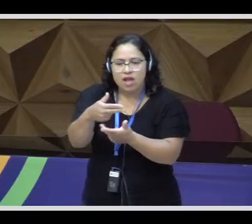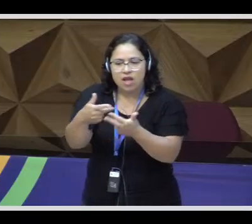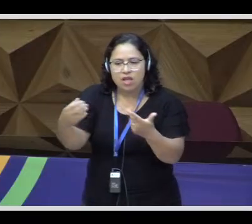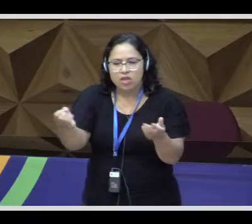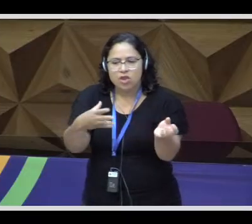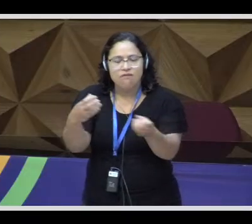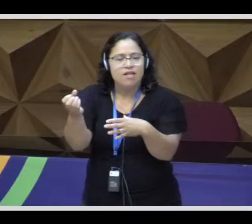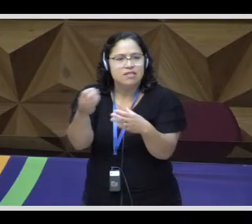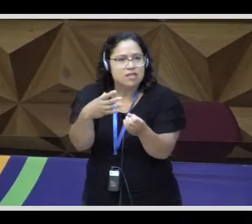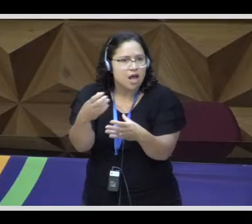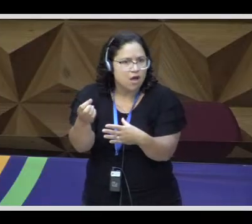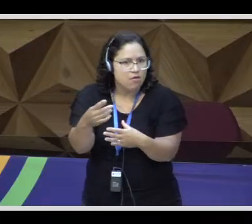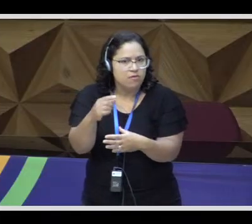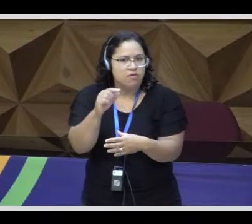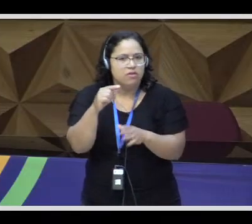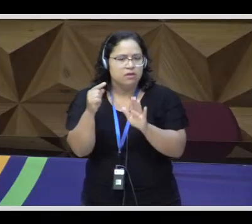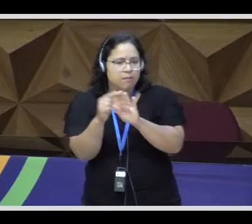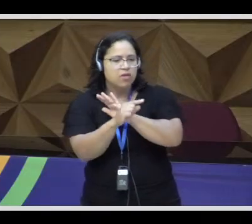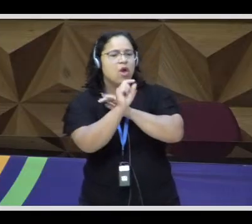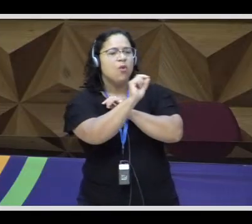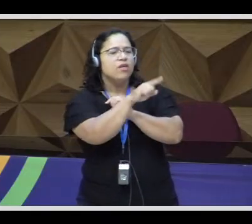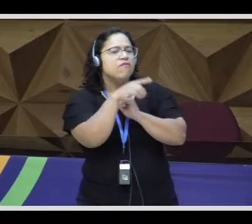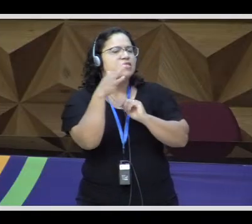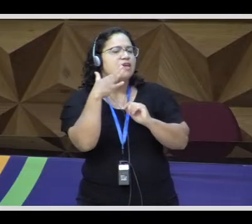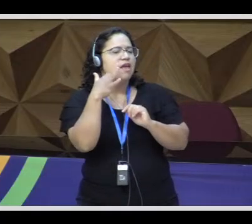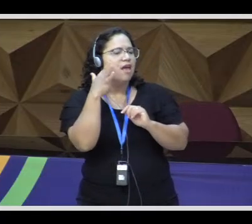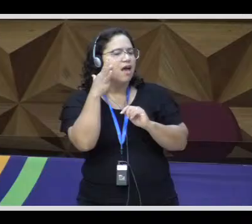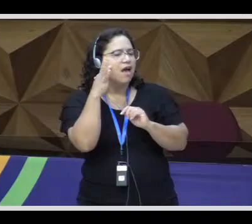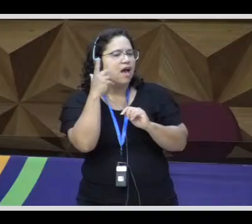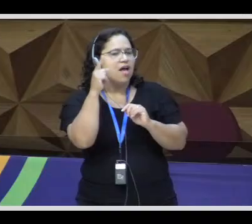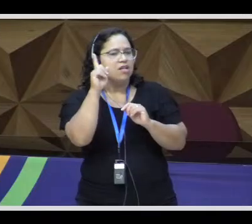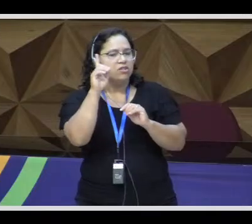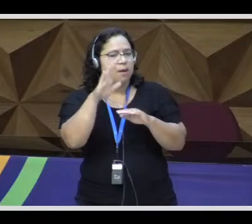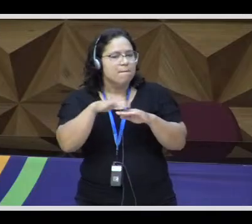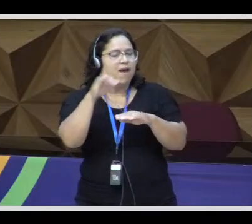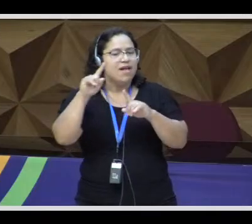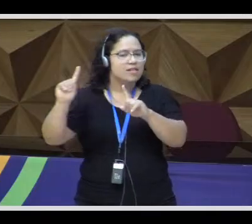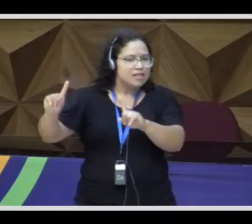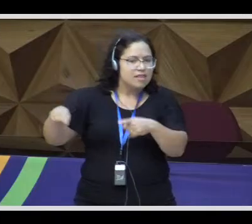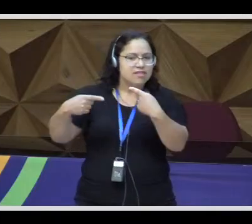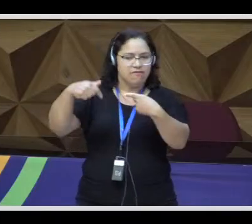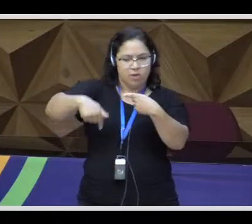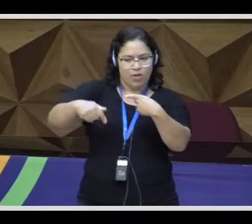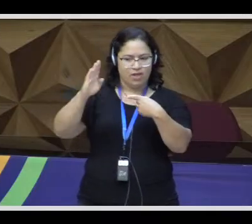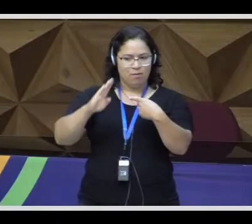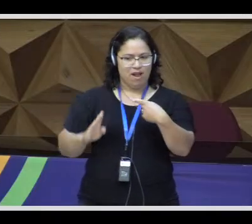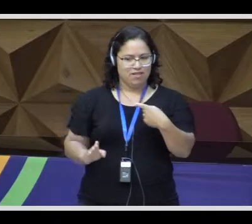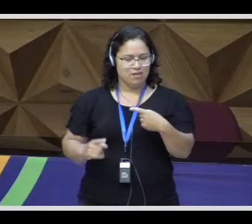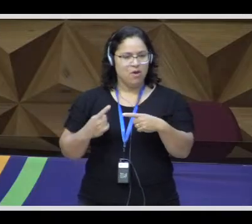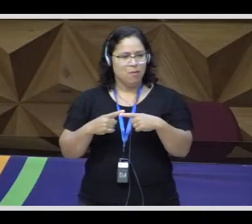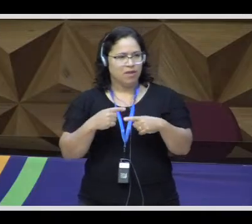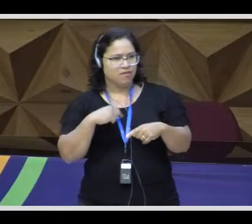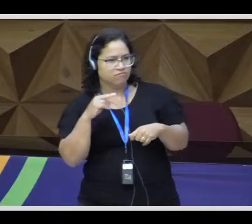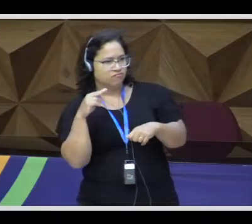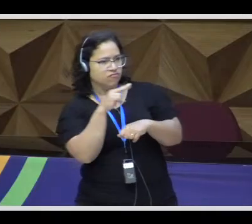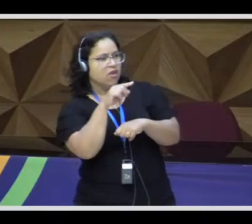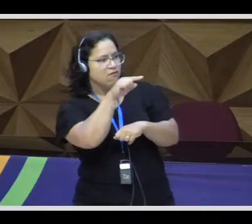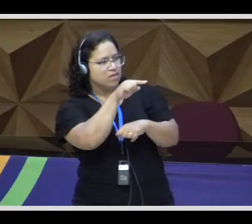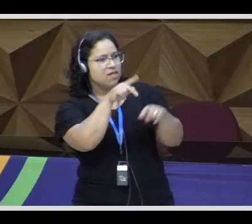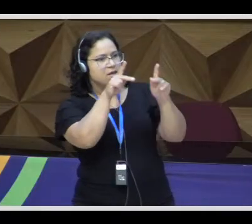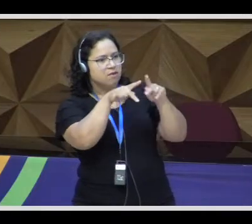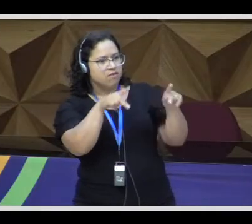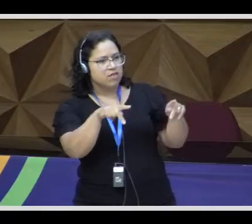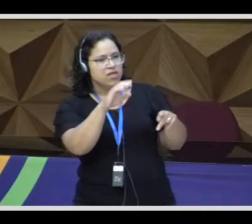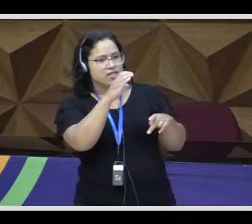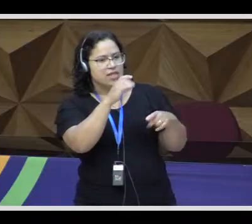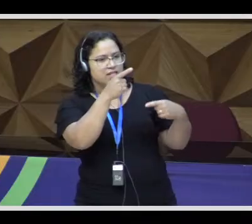see the big challenge you have faced here in Brazil? I think you were a political science professor in UCSD,